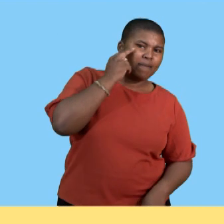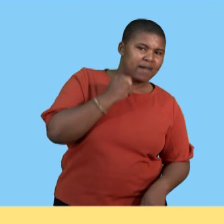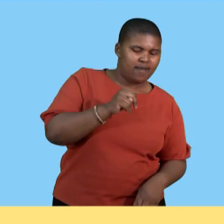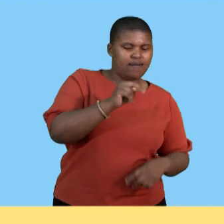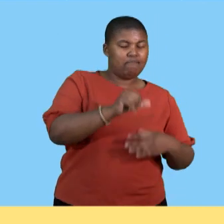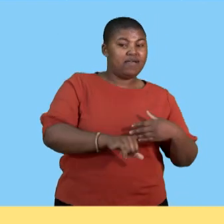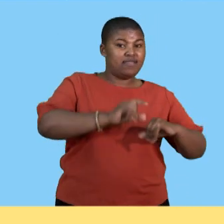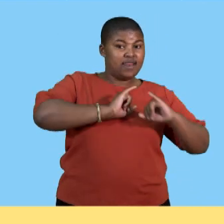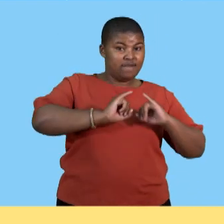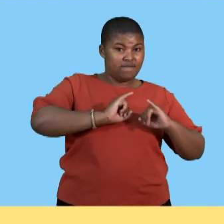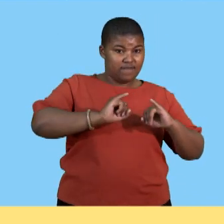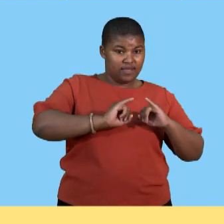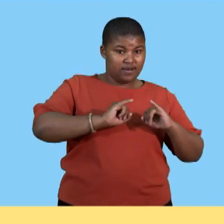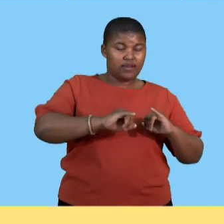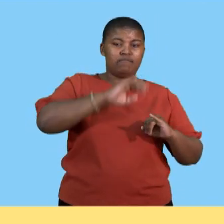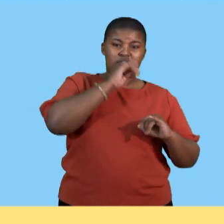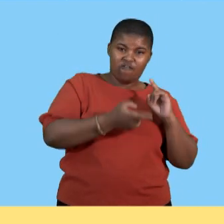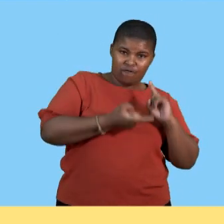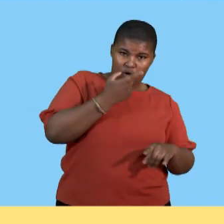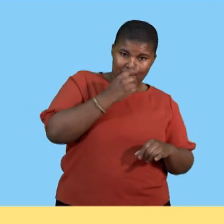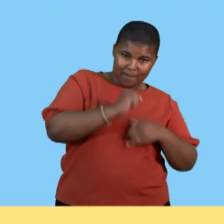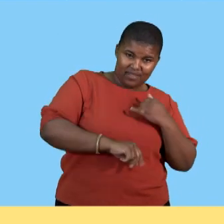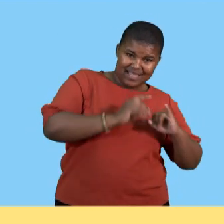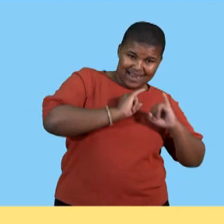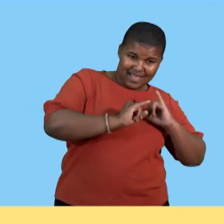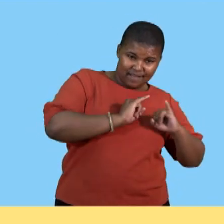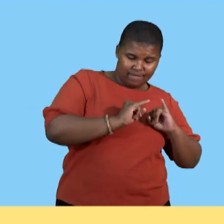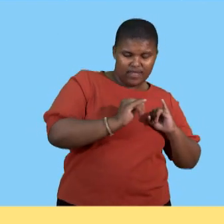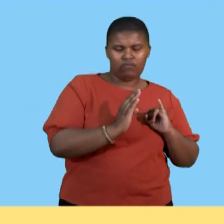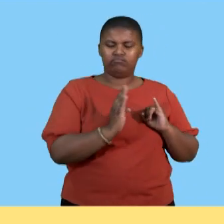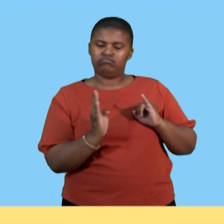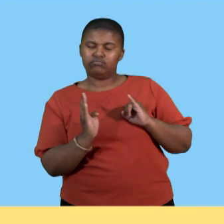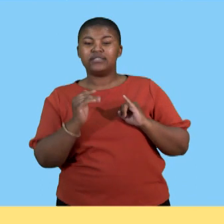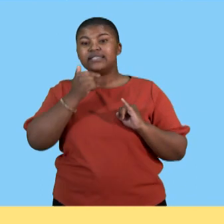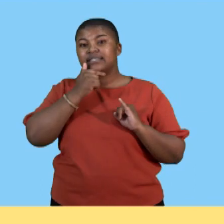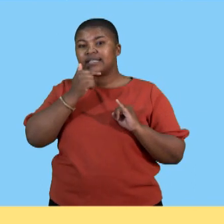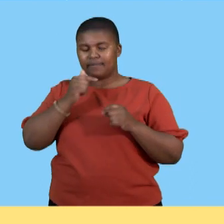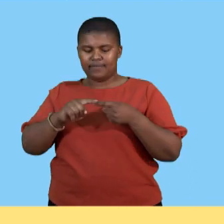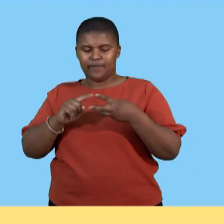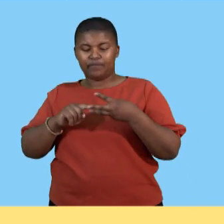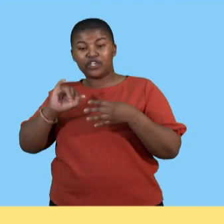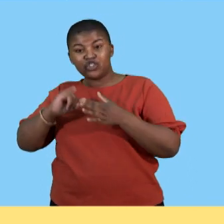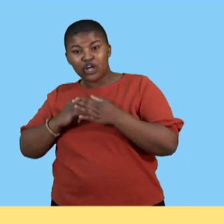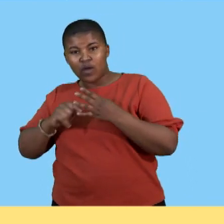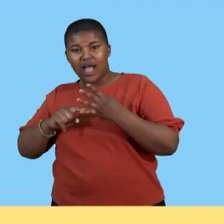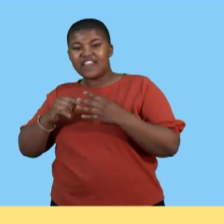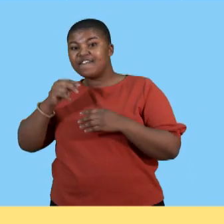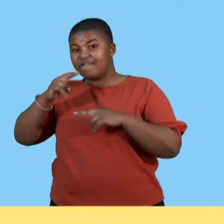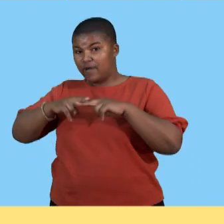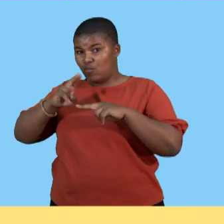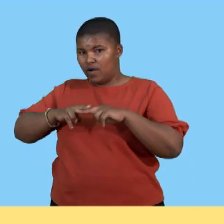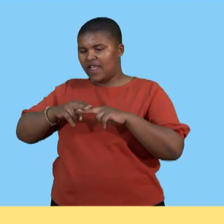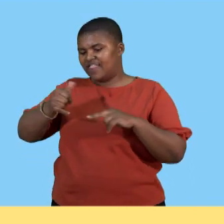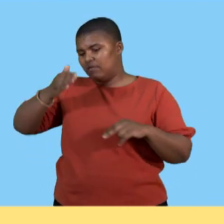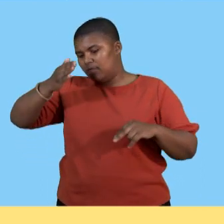November. So I'll say from November, December, January, February. Then the financial year